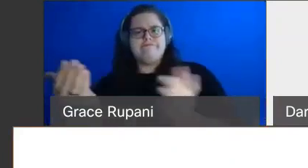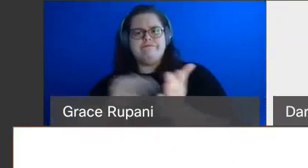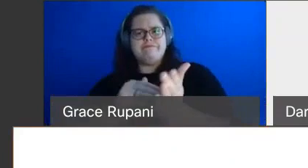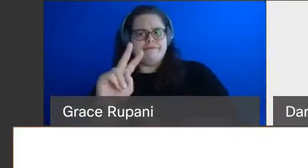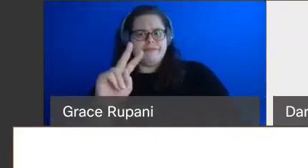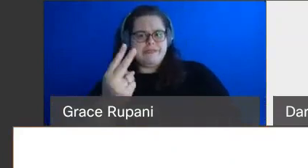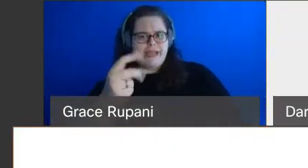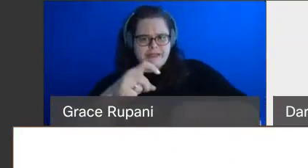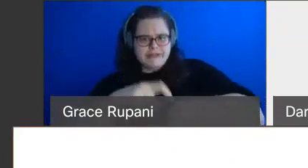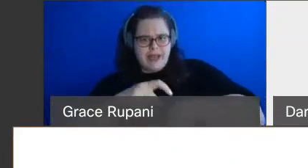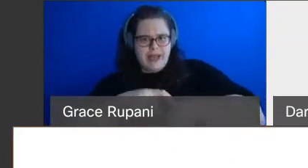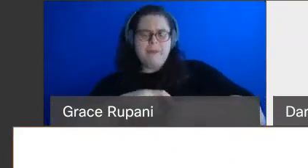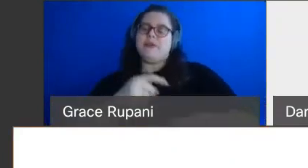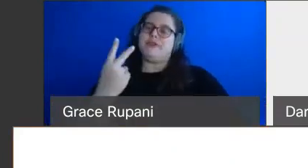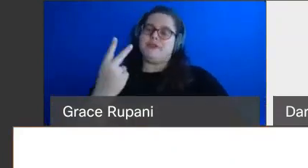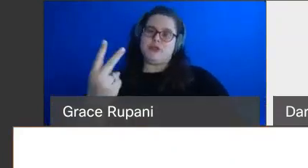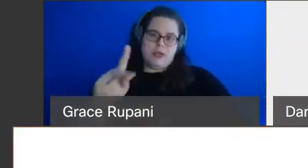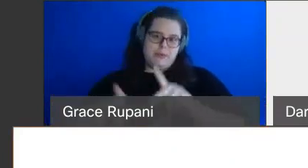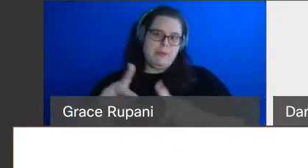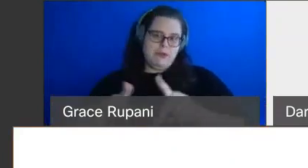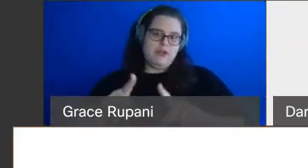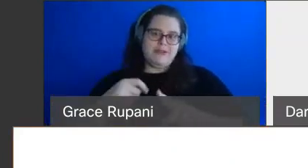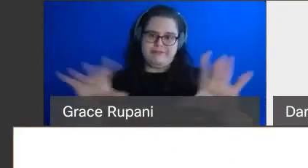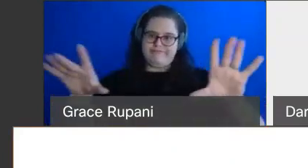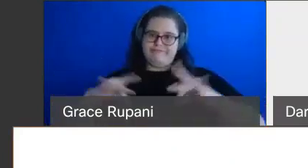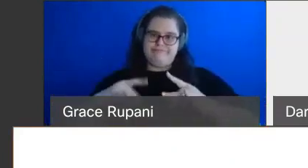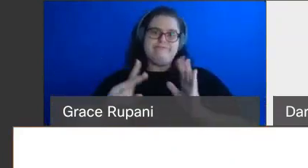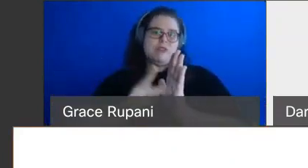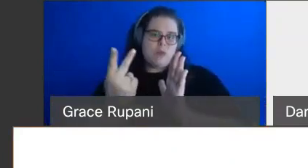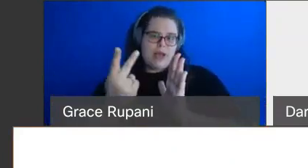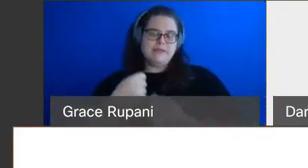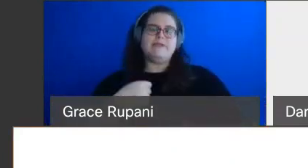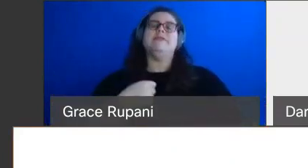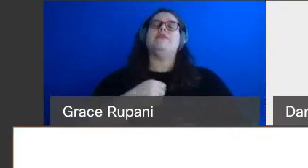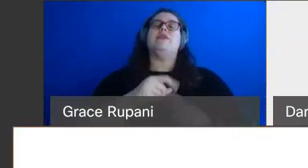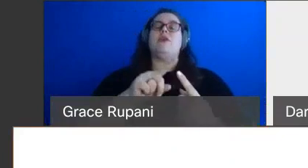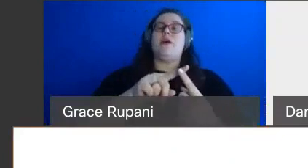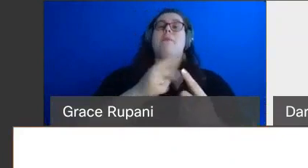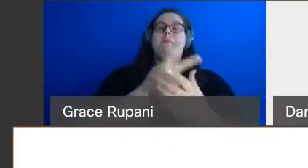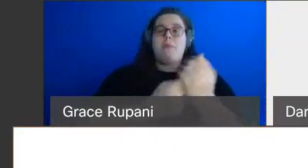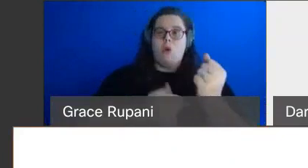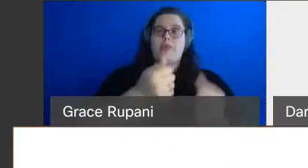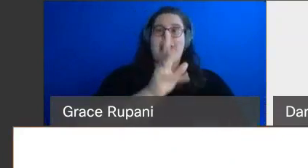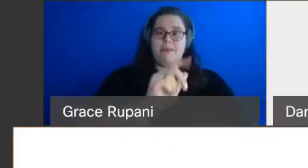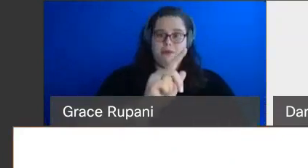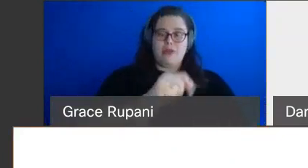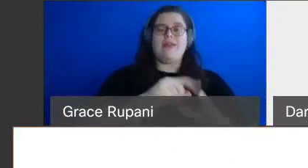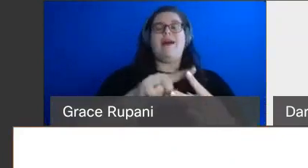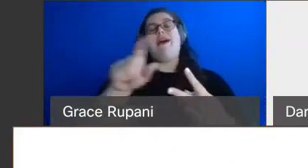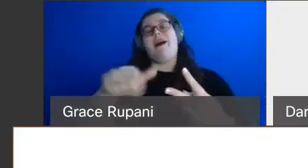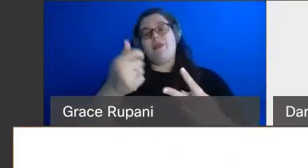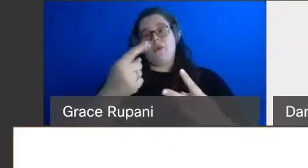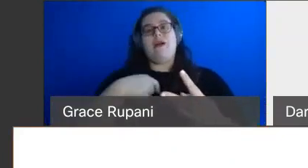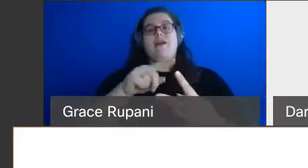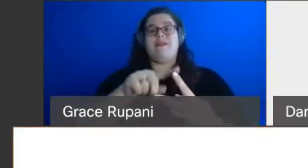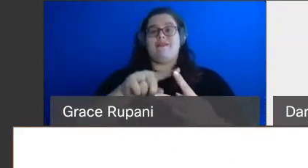April. One of them contracted it again in December and the other one in January. And